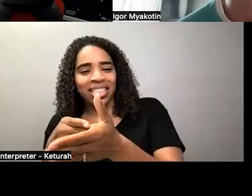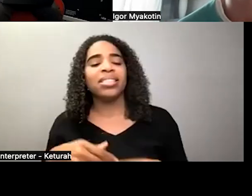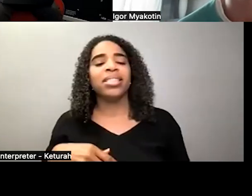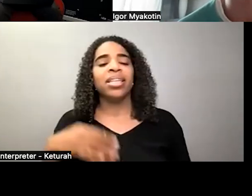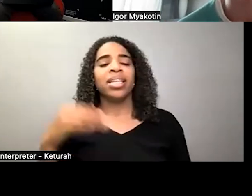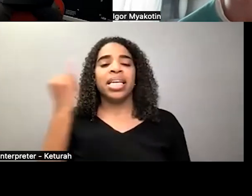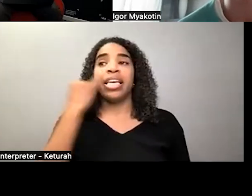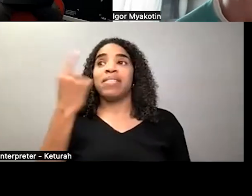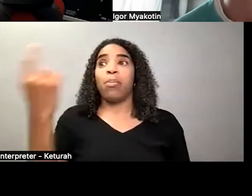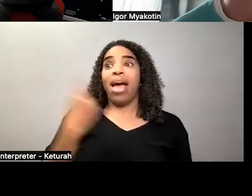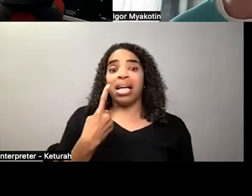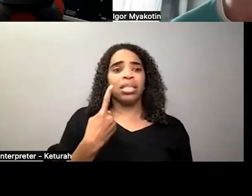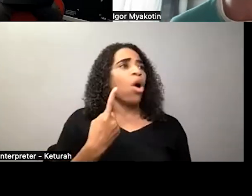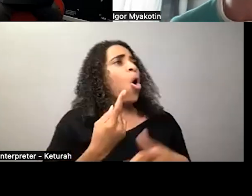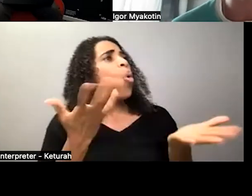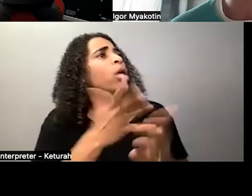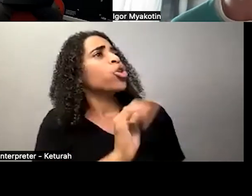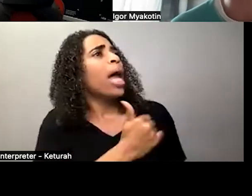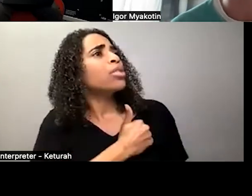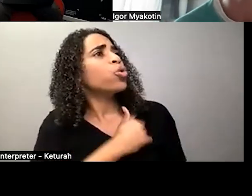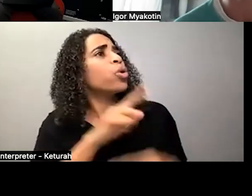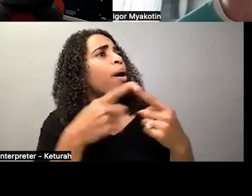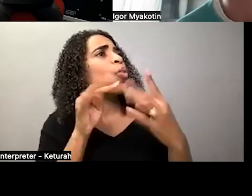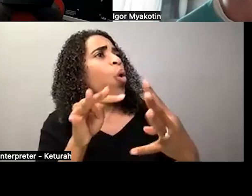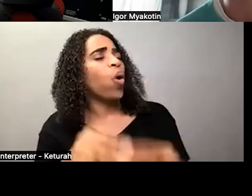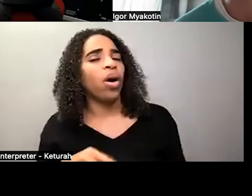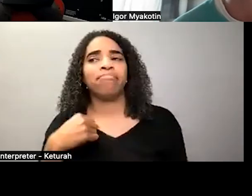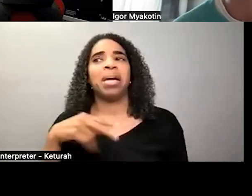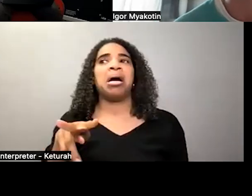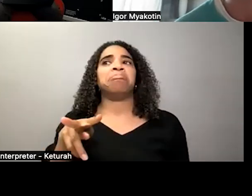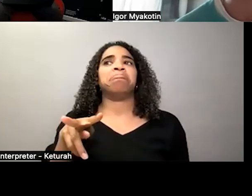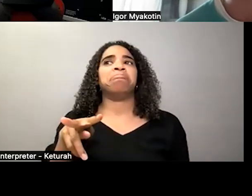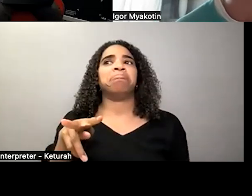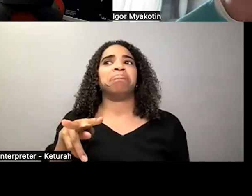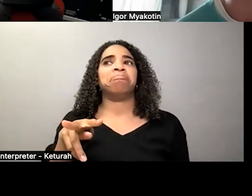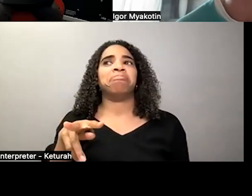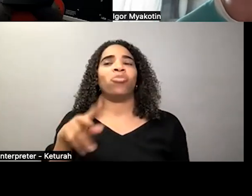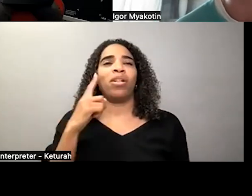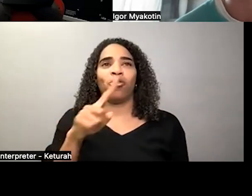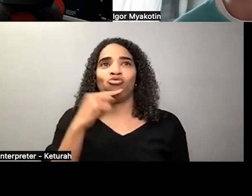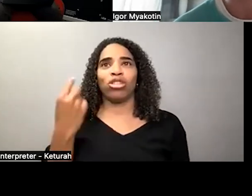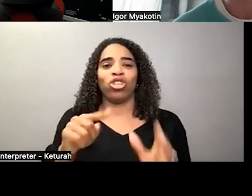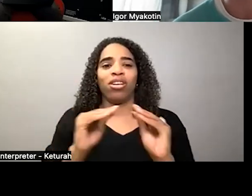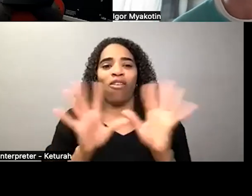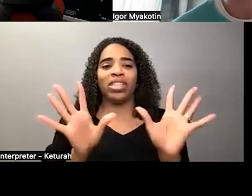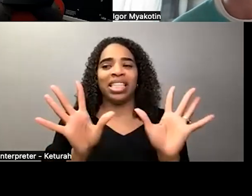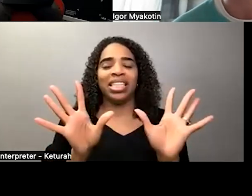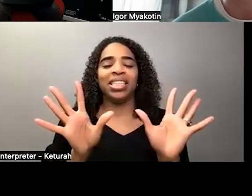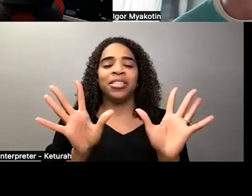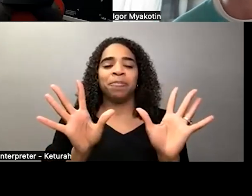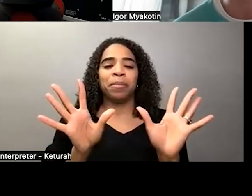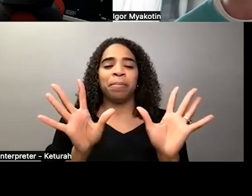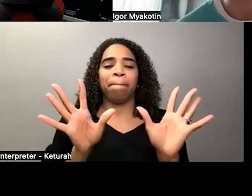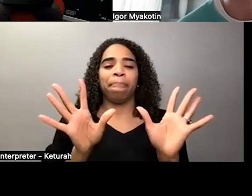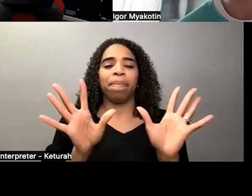comes to you with a question, what's your attitude toward the war in Russia, right? Obviously, out